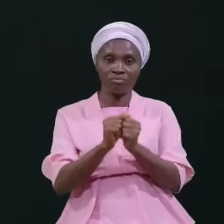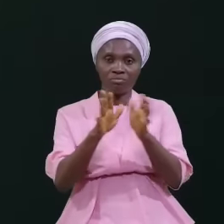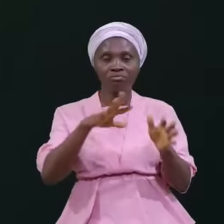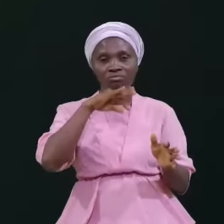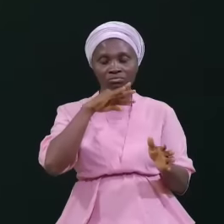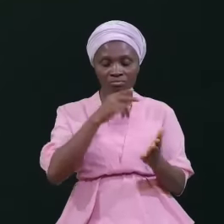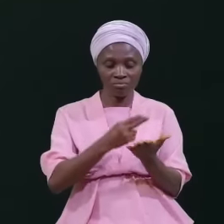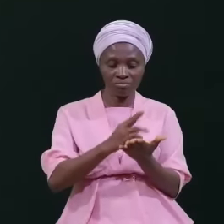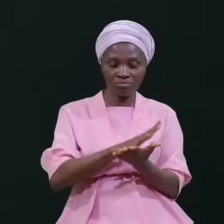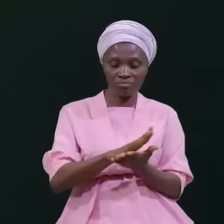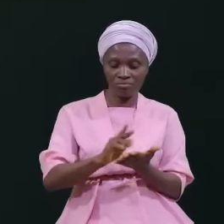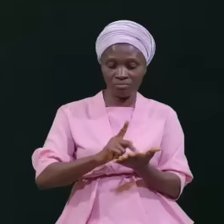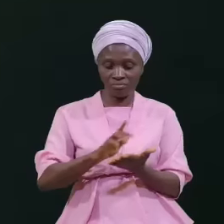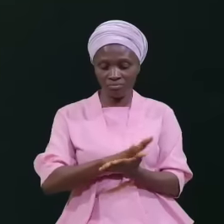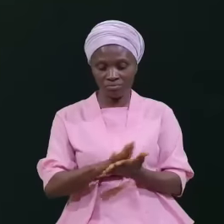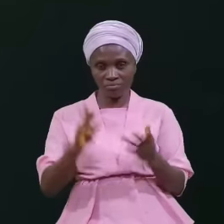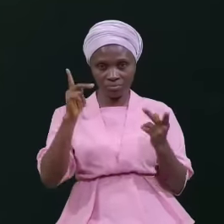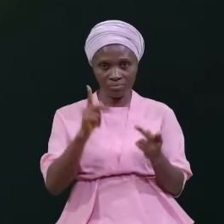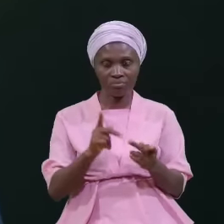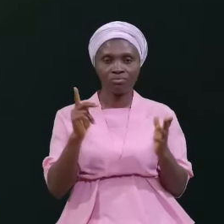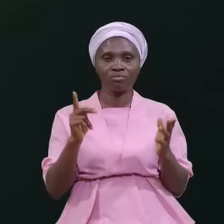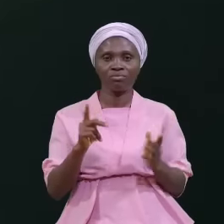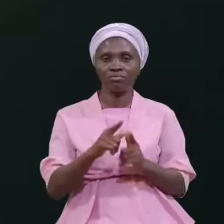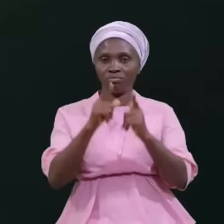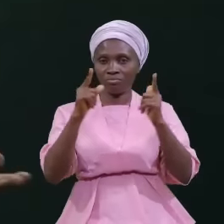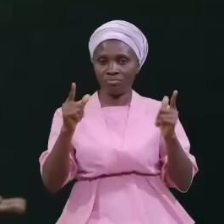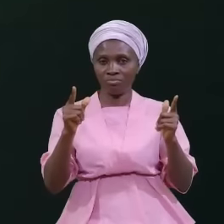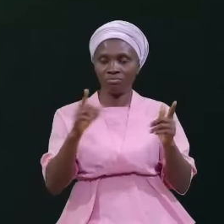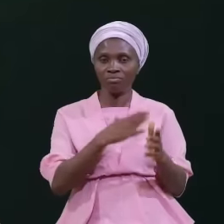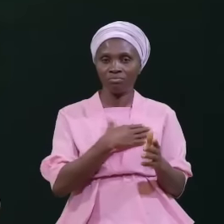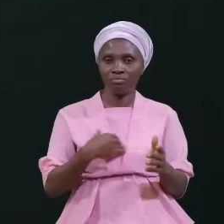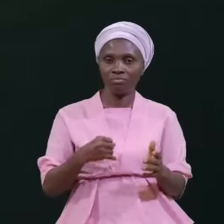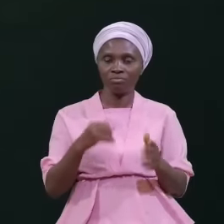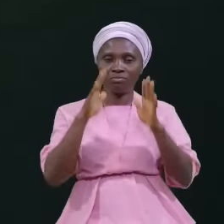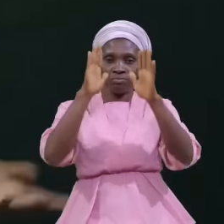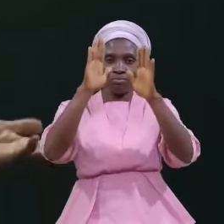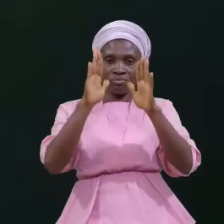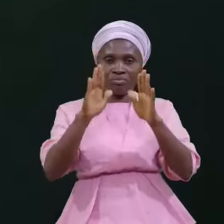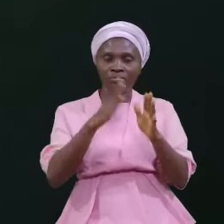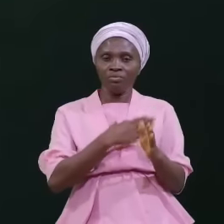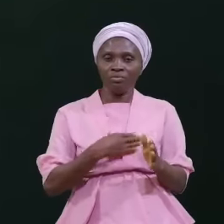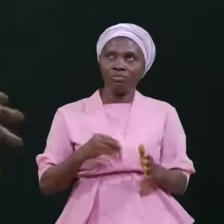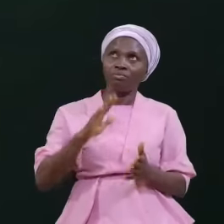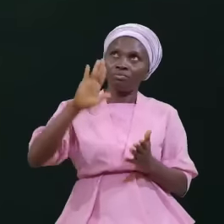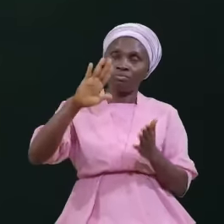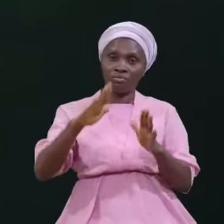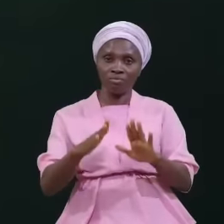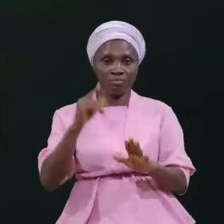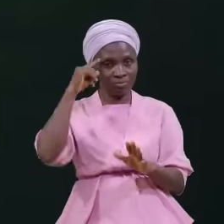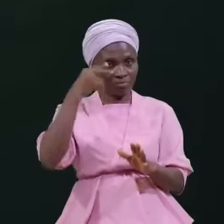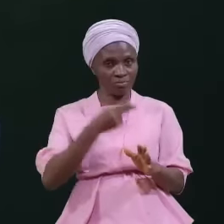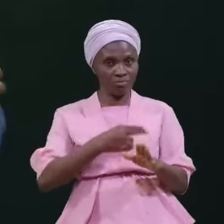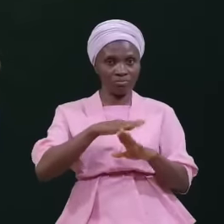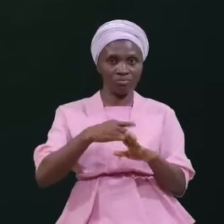and perfect, supernatural and miraculous. And his death for us on the cross of